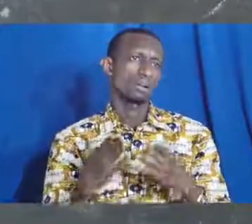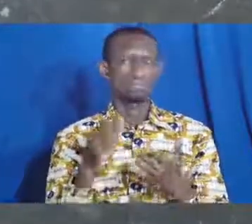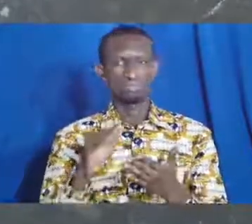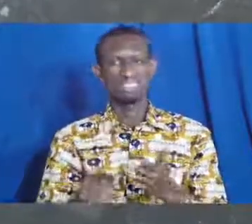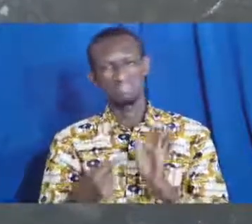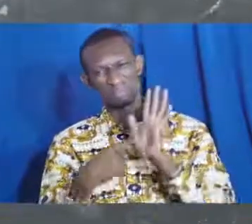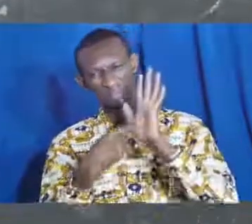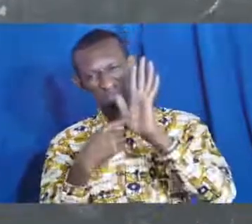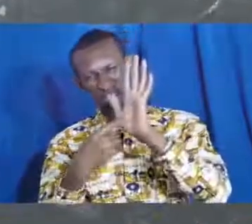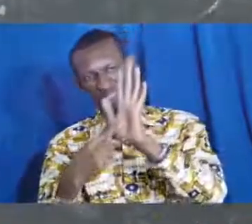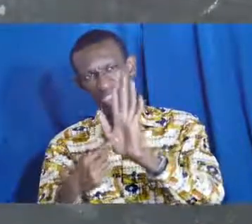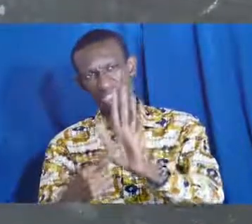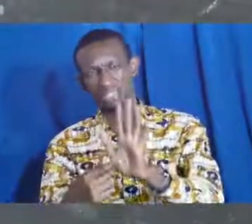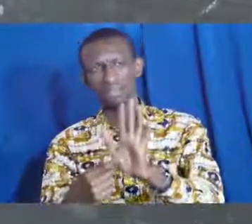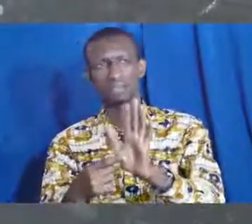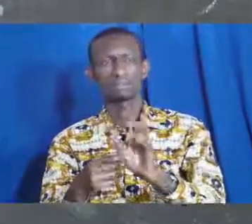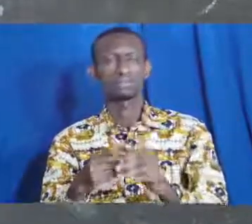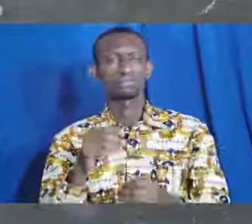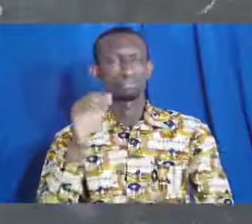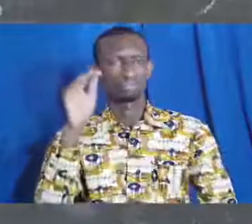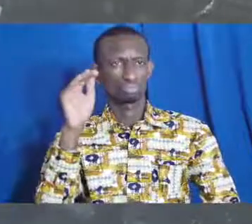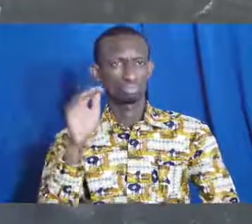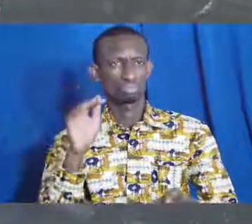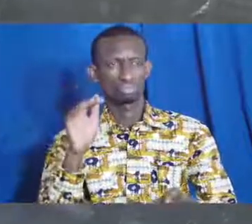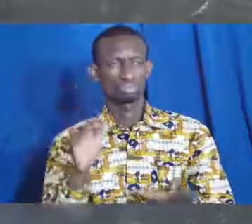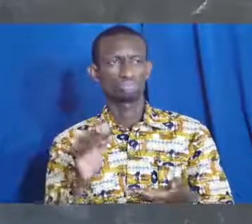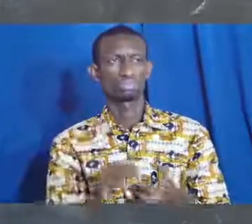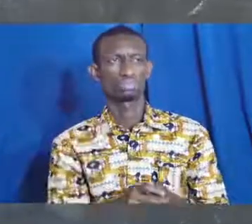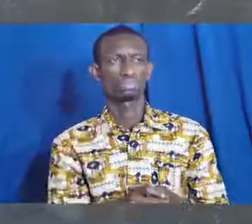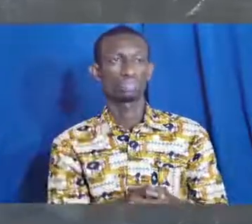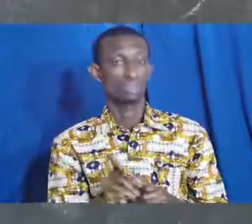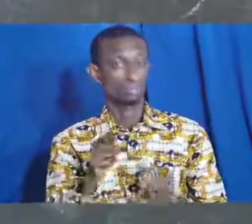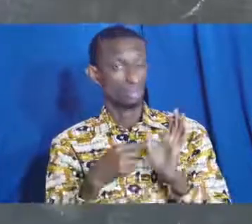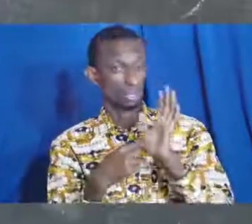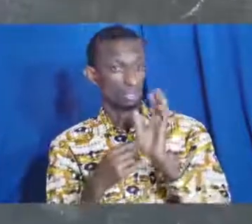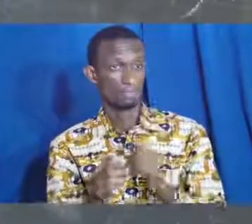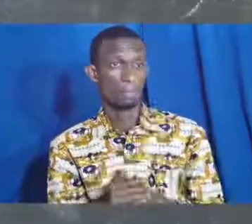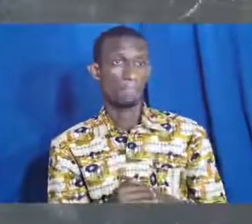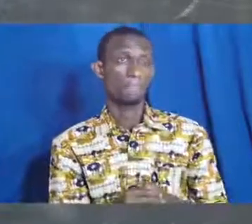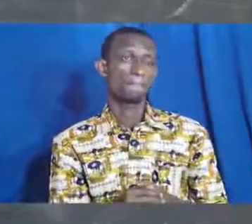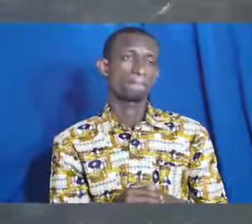showing decreasing is, this is decreasing